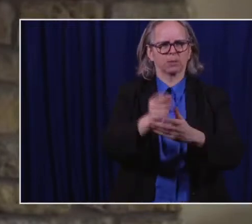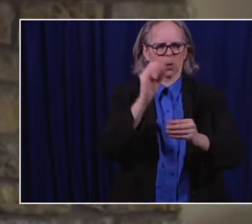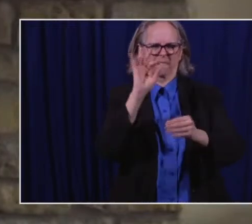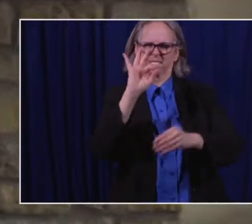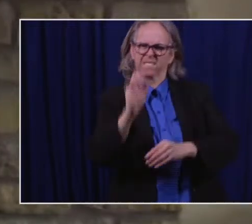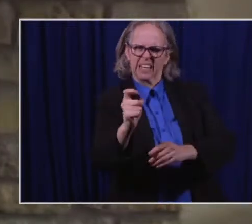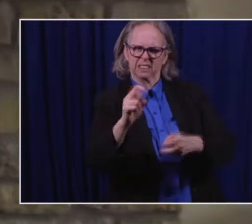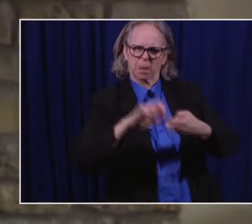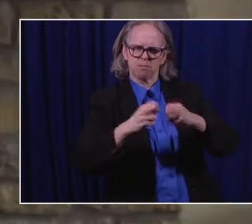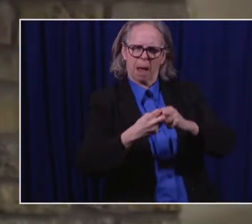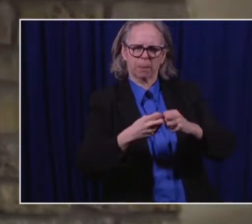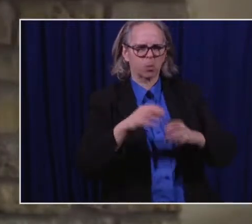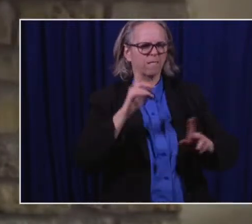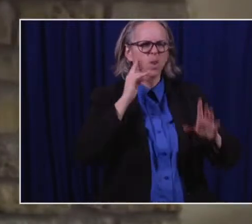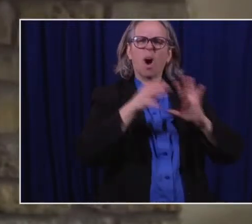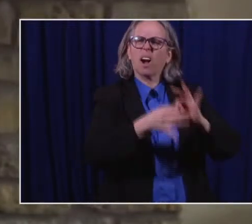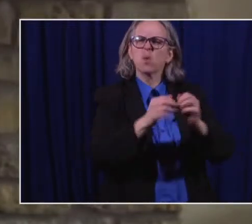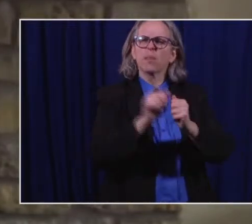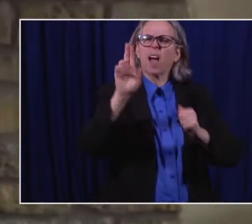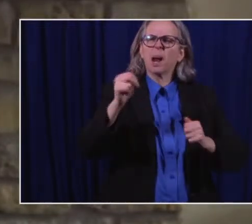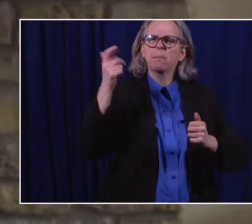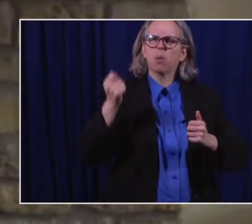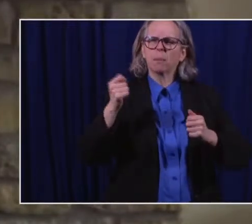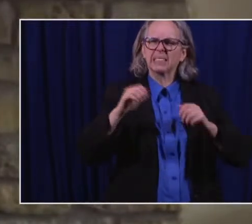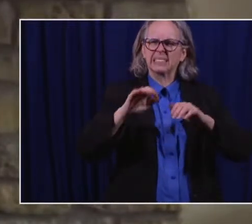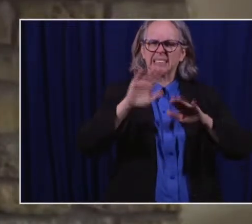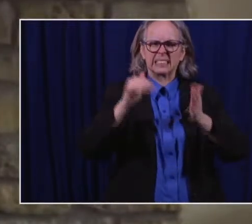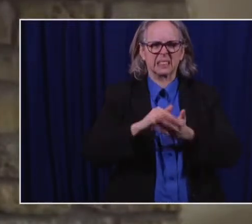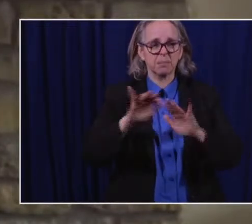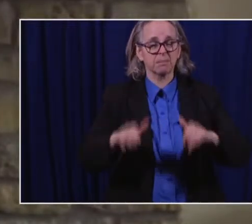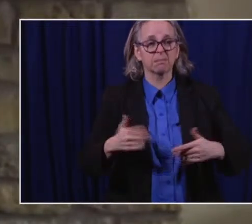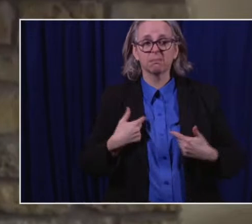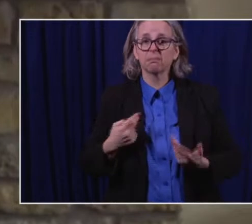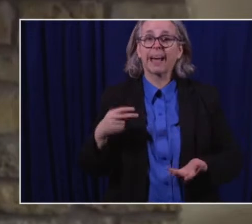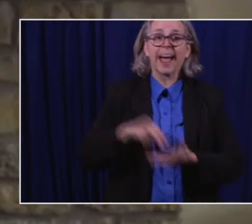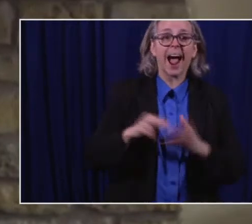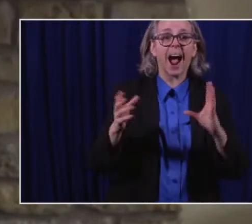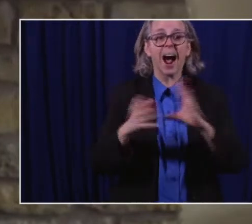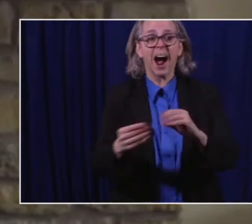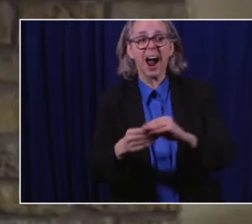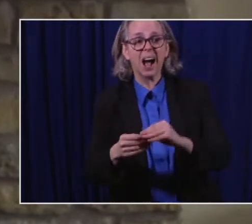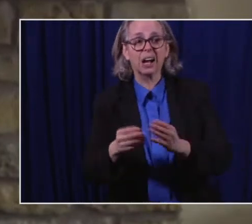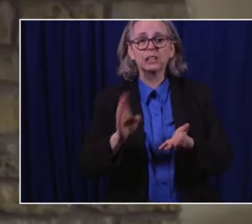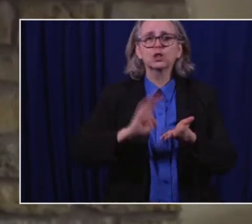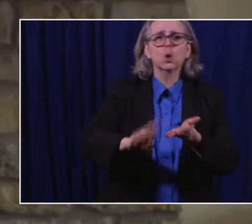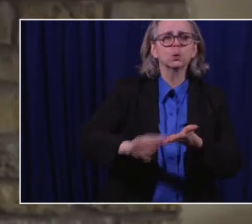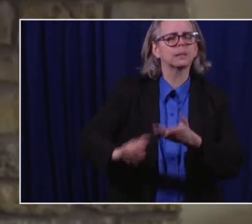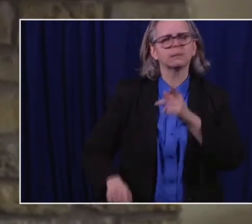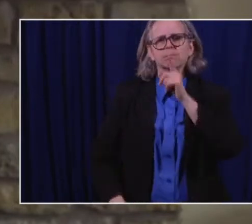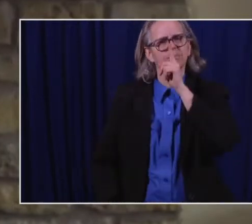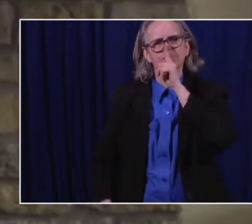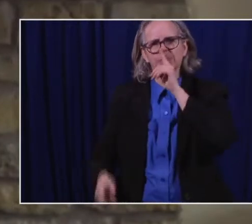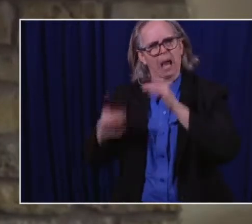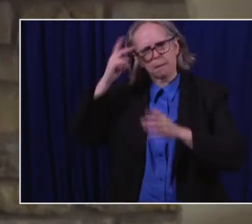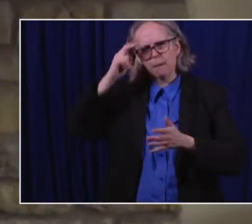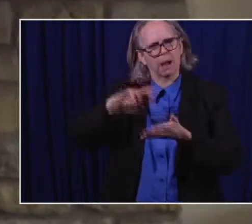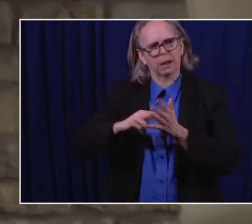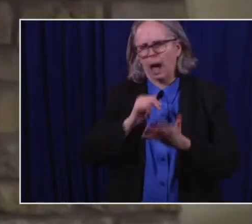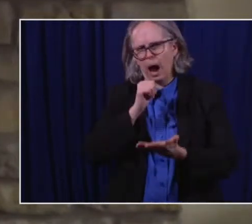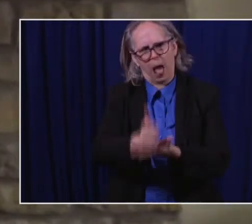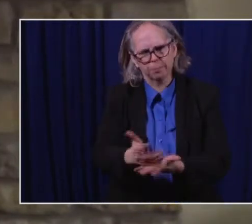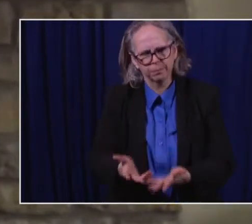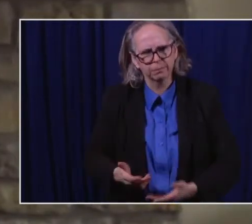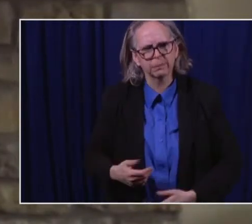anybody any good who's not getting a check. I mean, there's reasons for this, but we got to get it fixed. And we're going to do